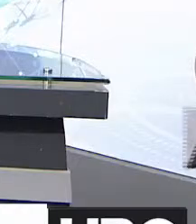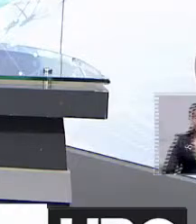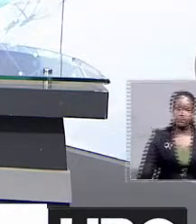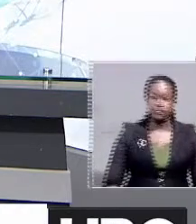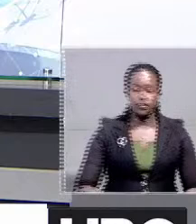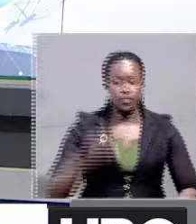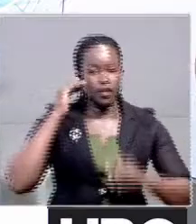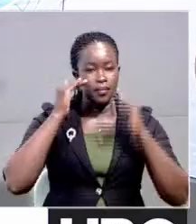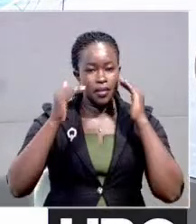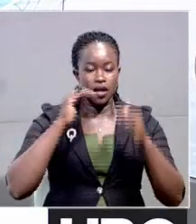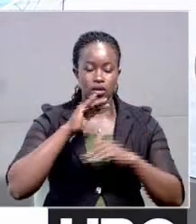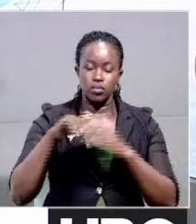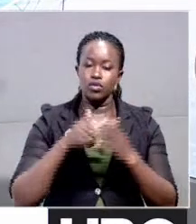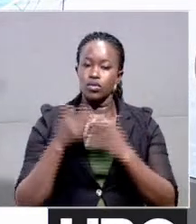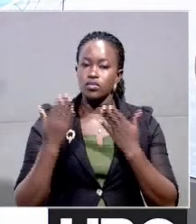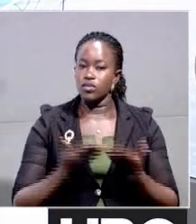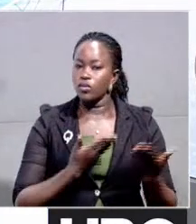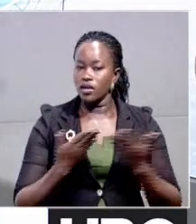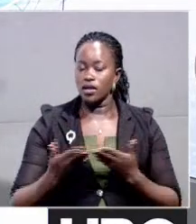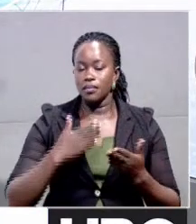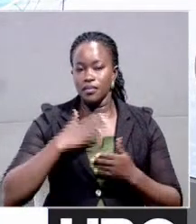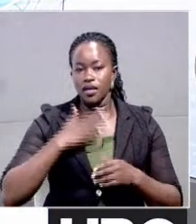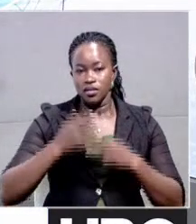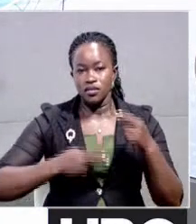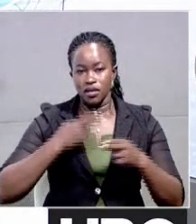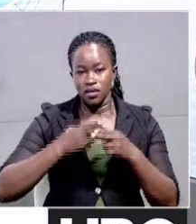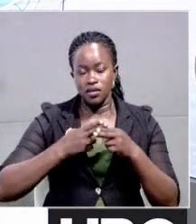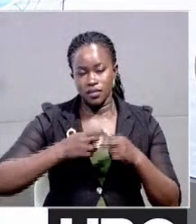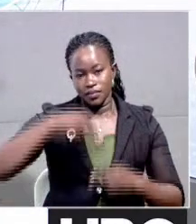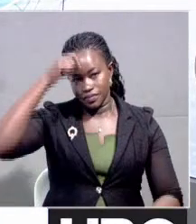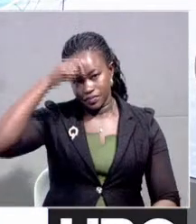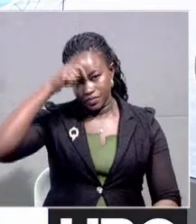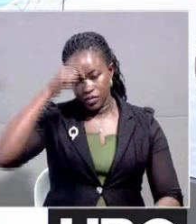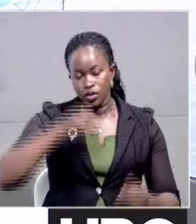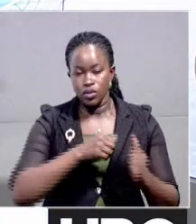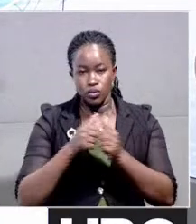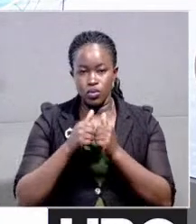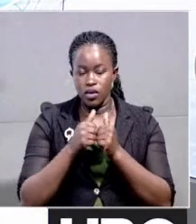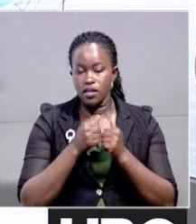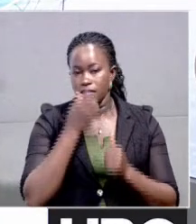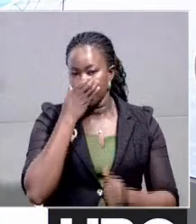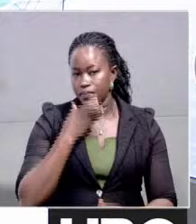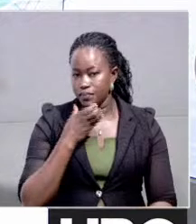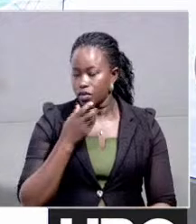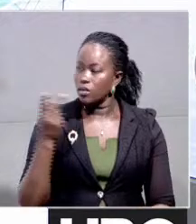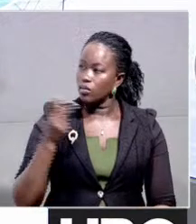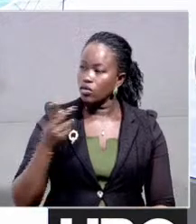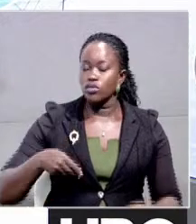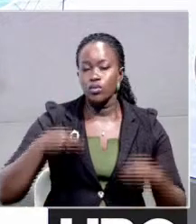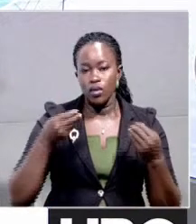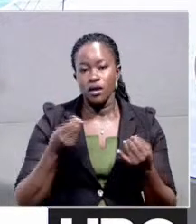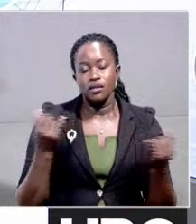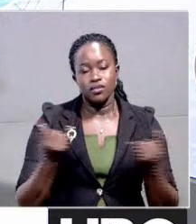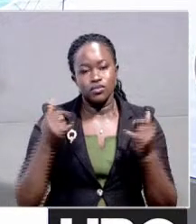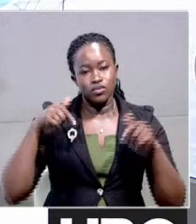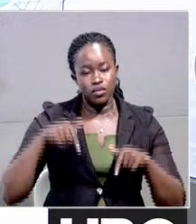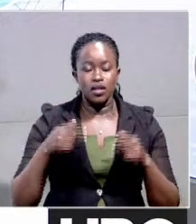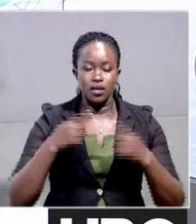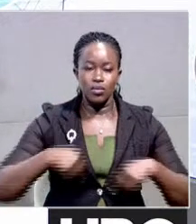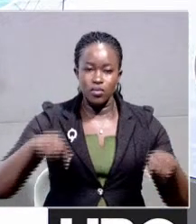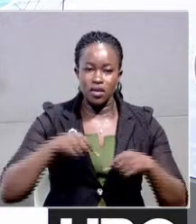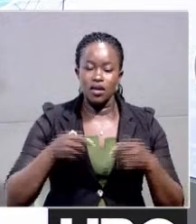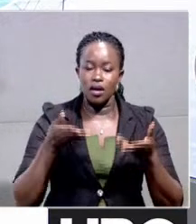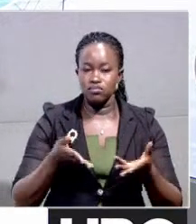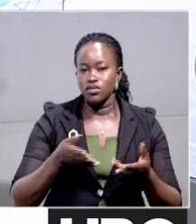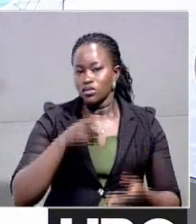Hello there, and welcome once again on Sign Language. It is Elizabeth Nakakoni, and I am Rukidi Edward Kiijanangoma. And we are coming to you live on air